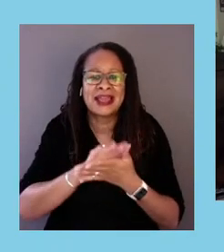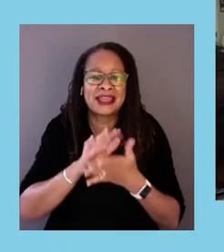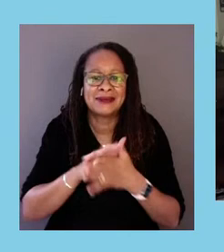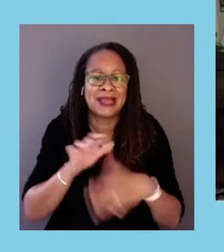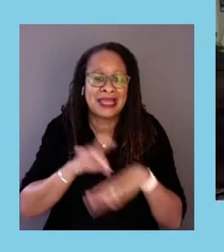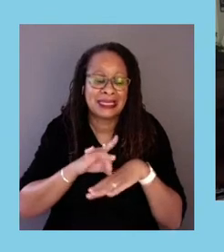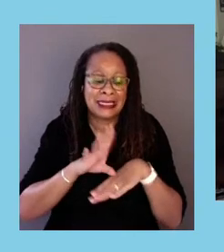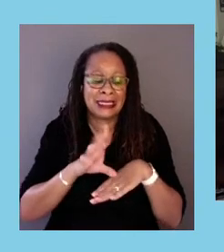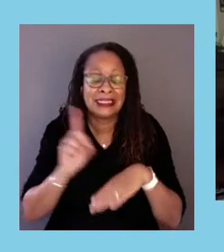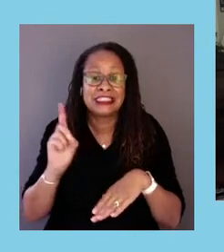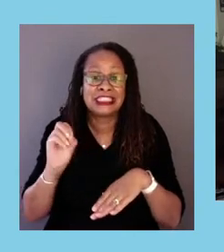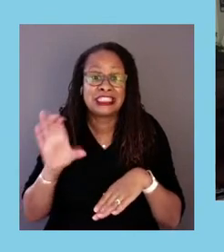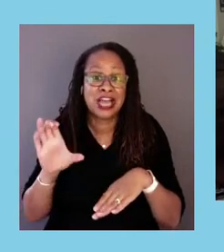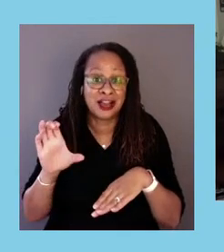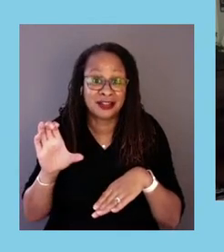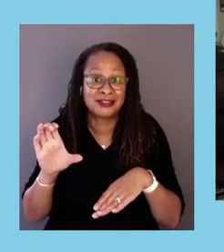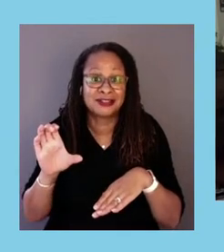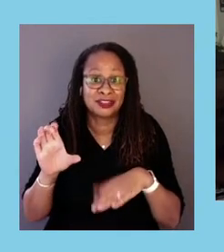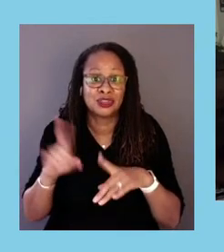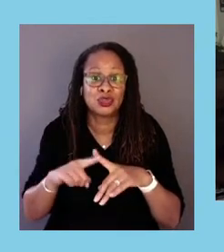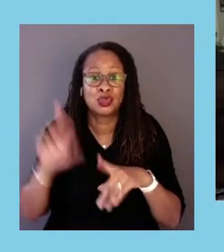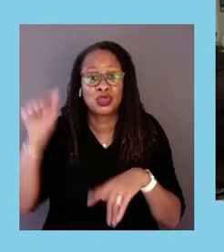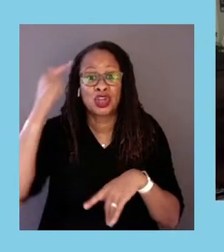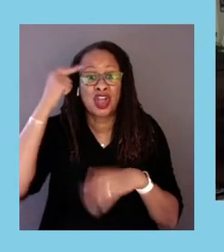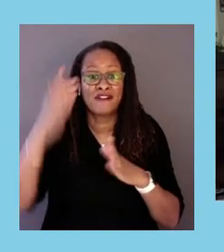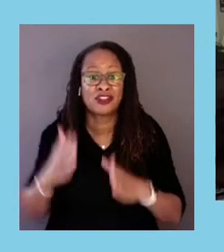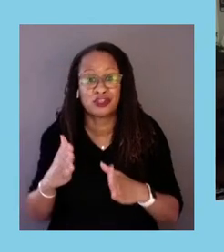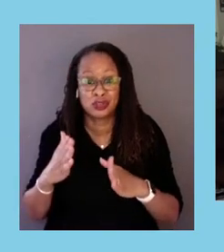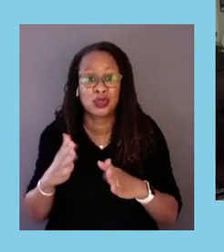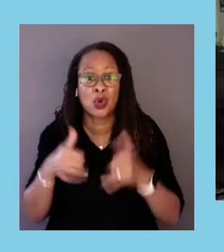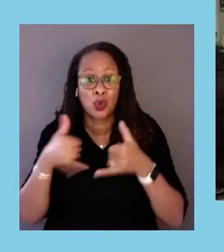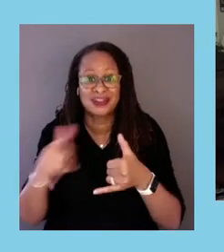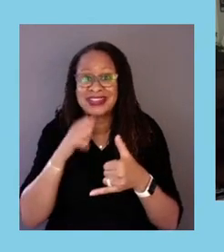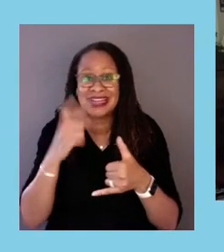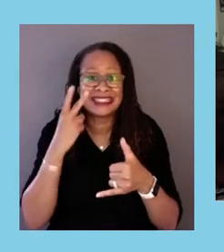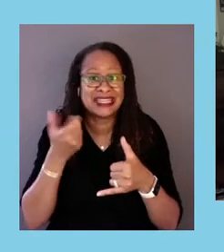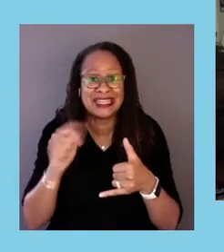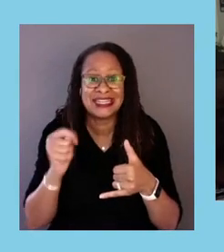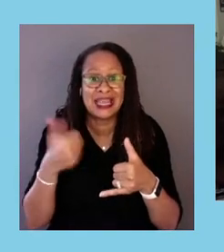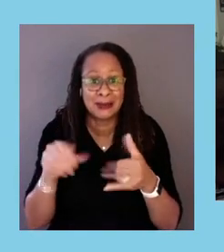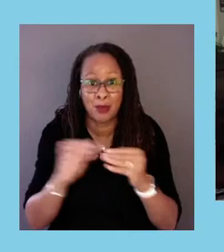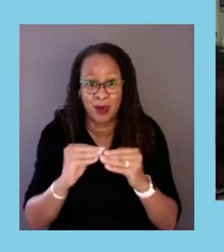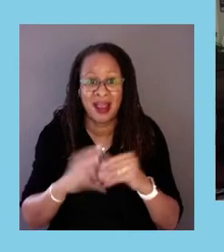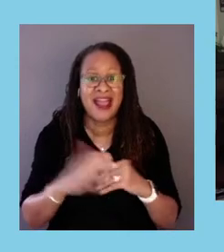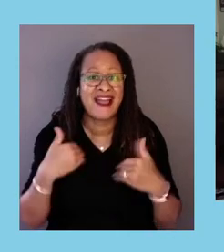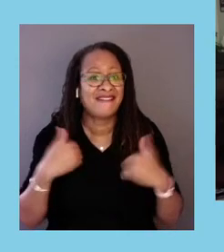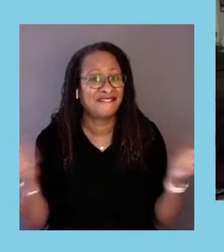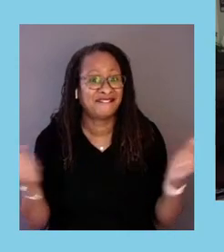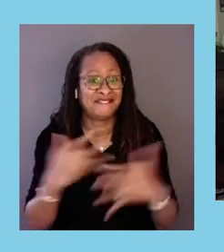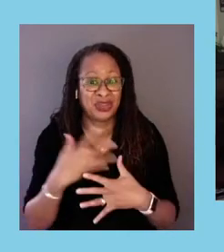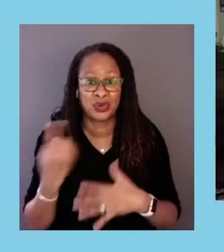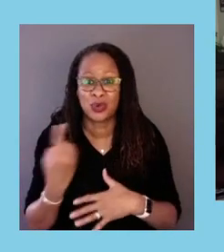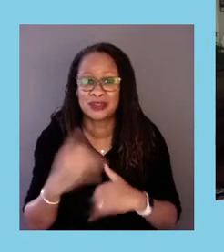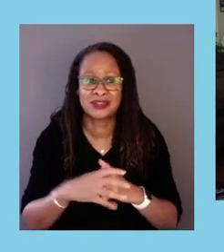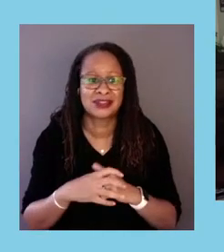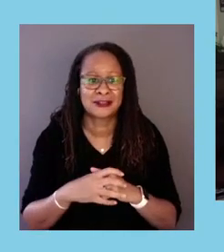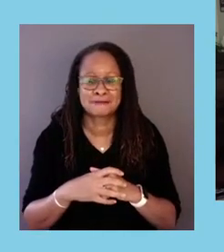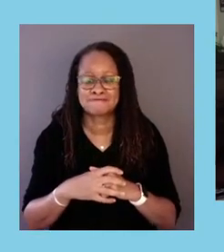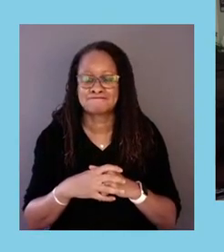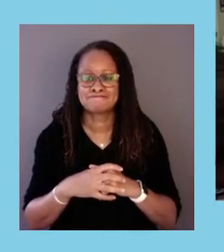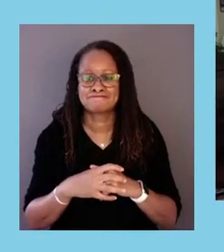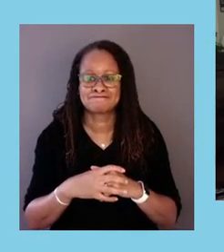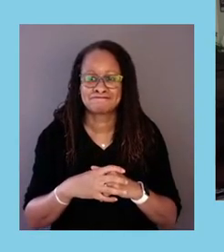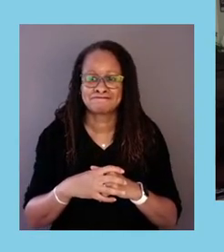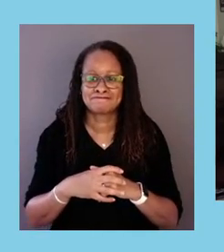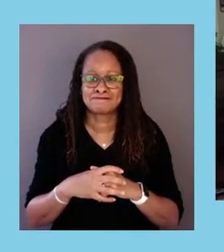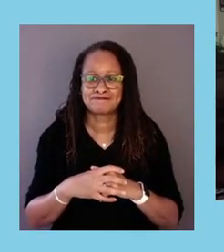feature category to the Governor's Awards and not being able to see it anymore. Like I always have that fear like inside. We're the documentary branch. They're